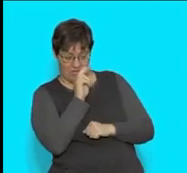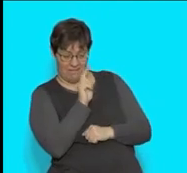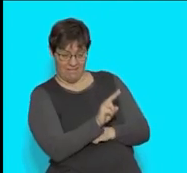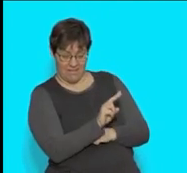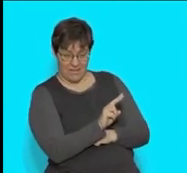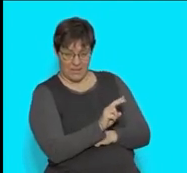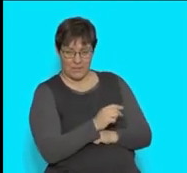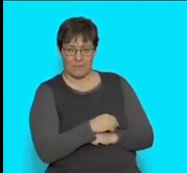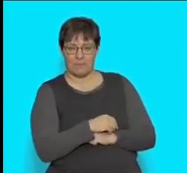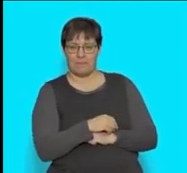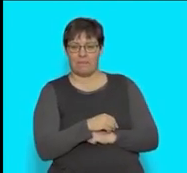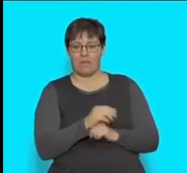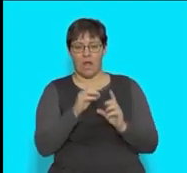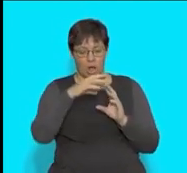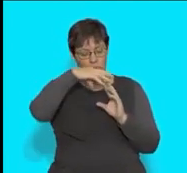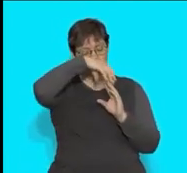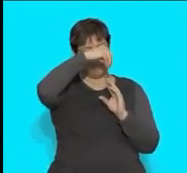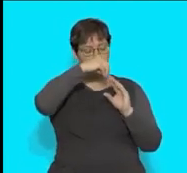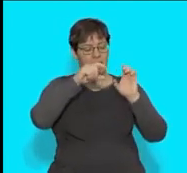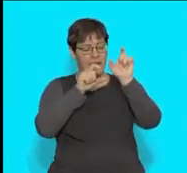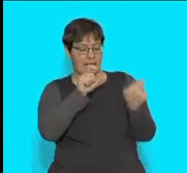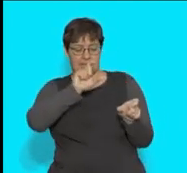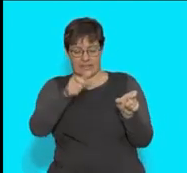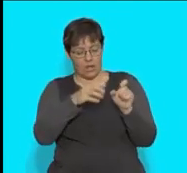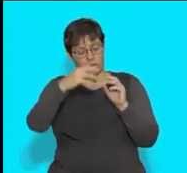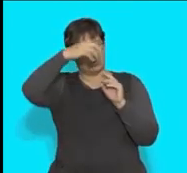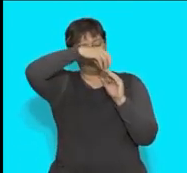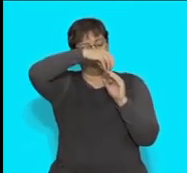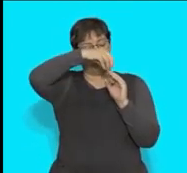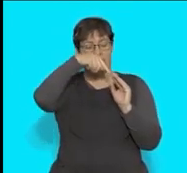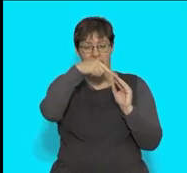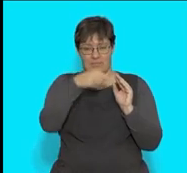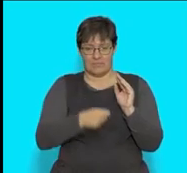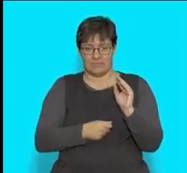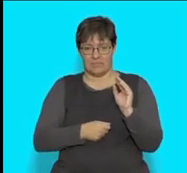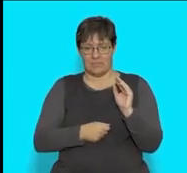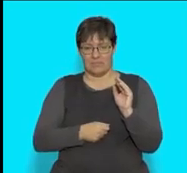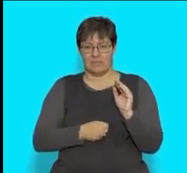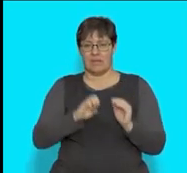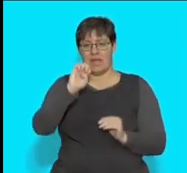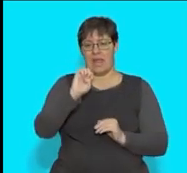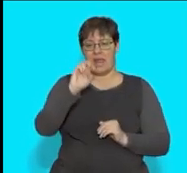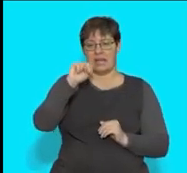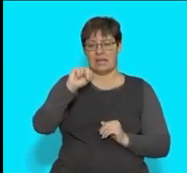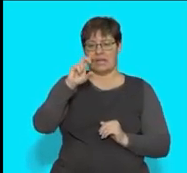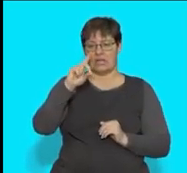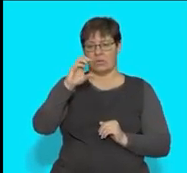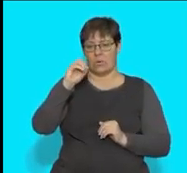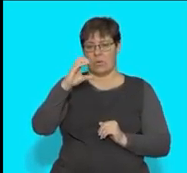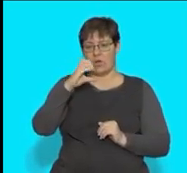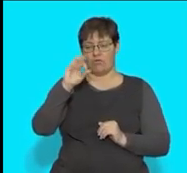structure. Right on the top of each of the kidneys is an endocrine gland. And